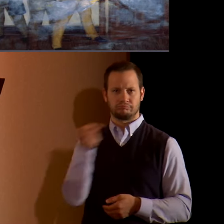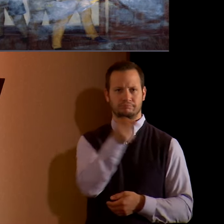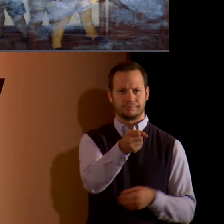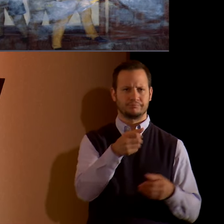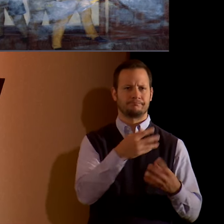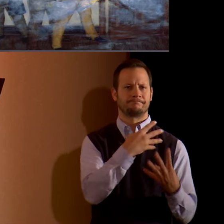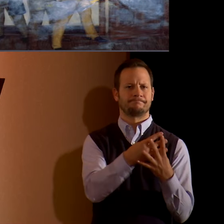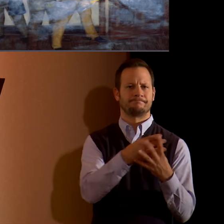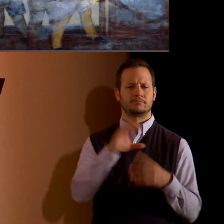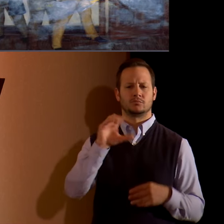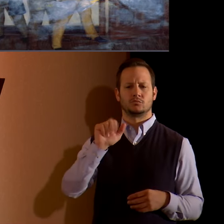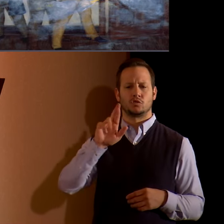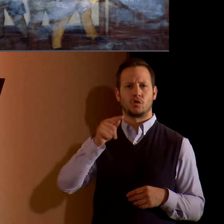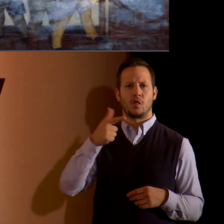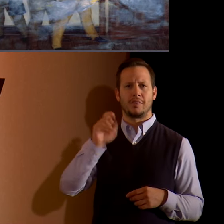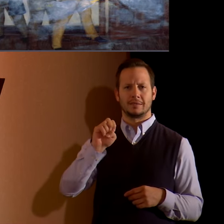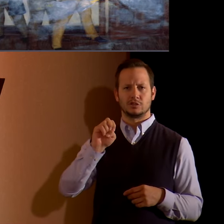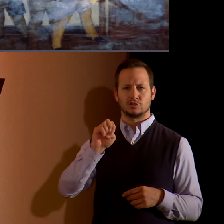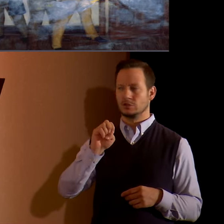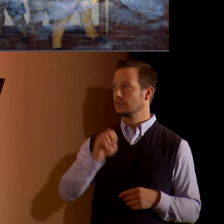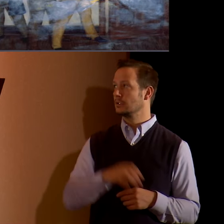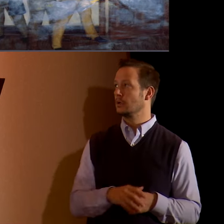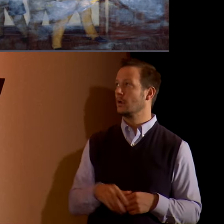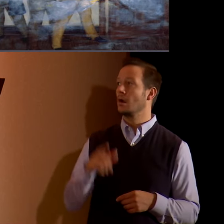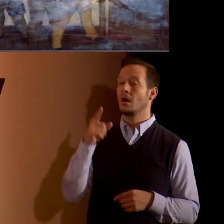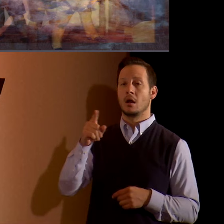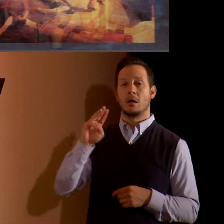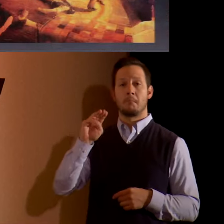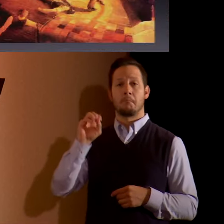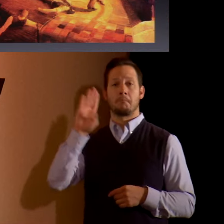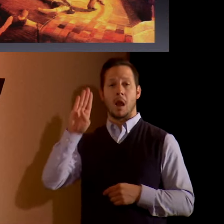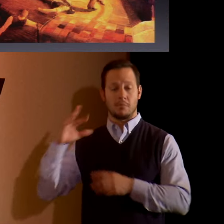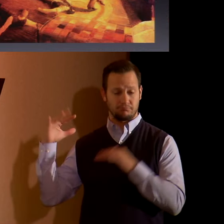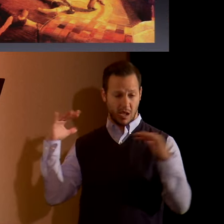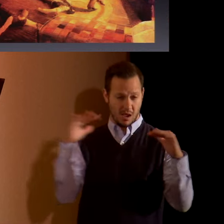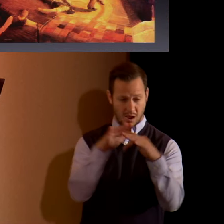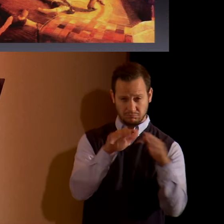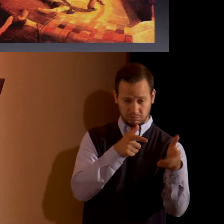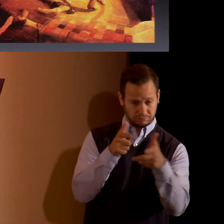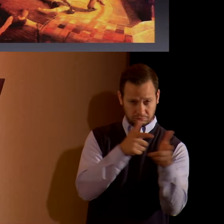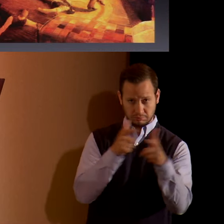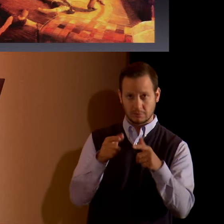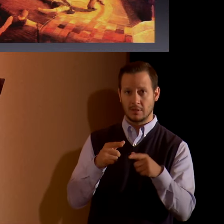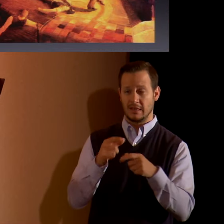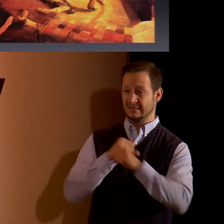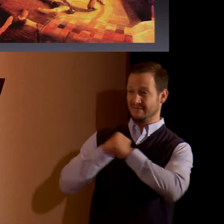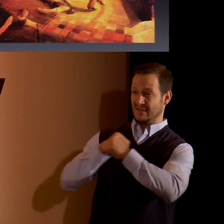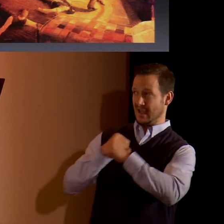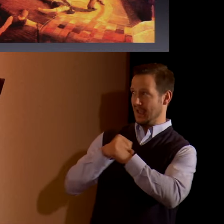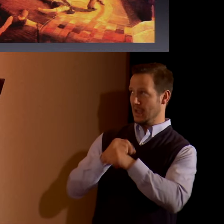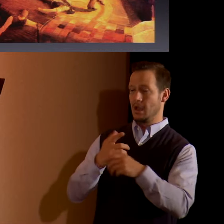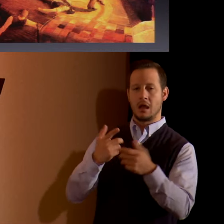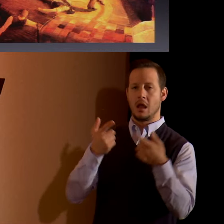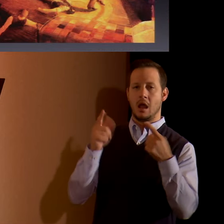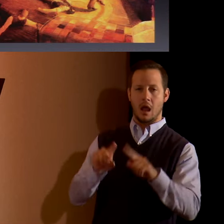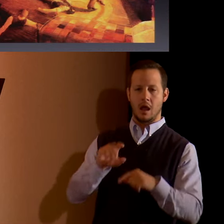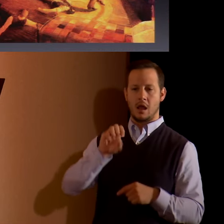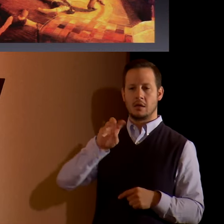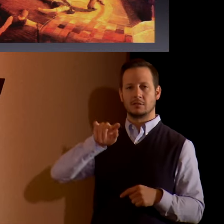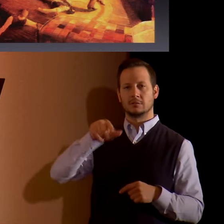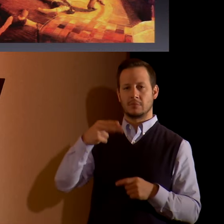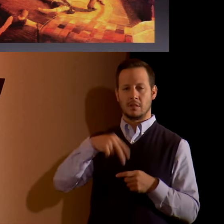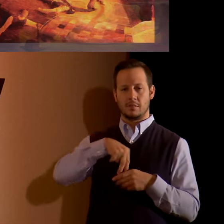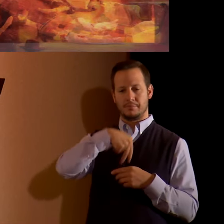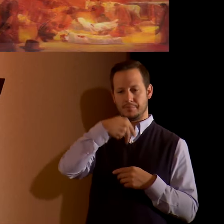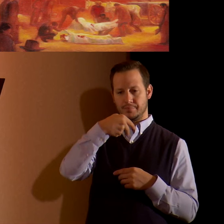Illinois, and quickly attacked by a mob. They defended themselves, but to no avail. Smith plunged through a